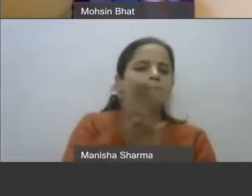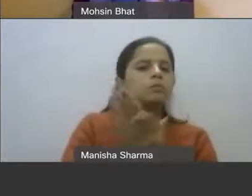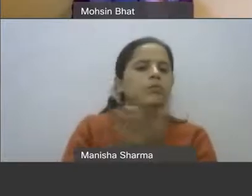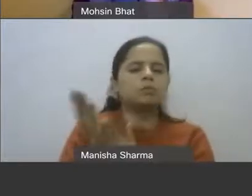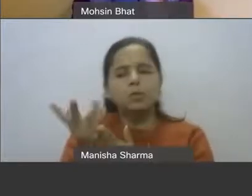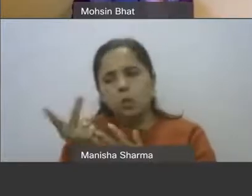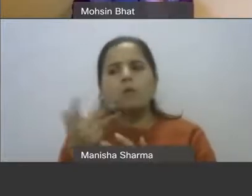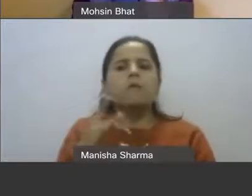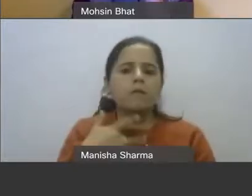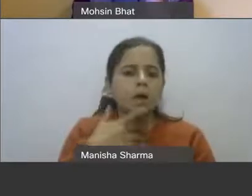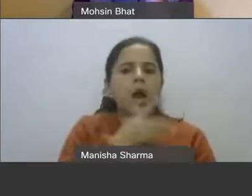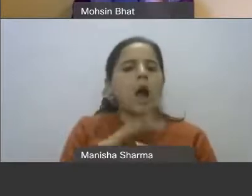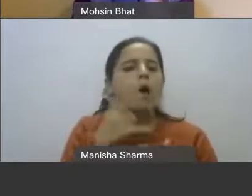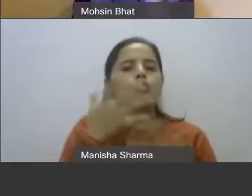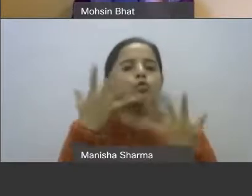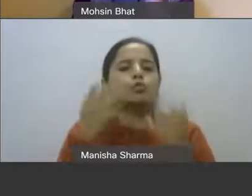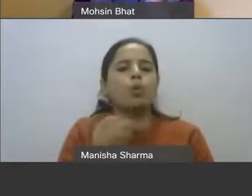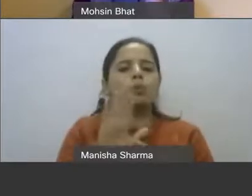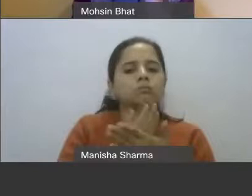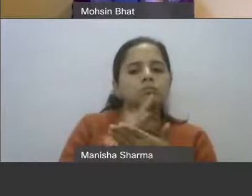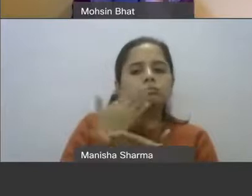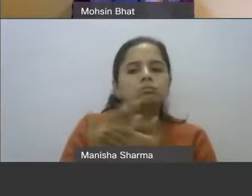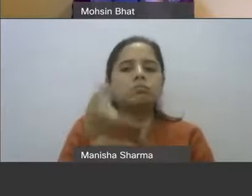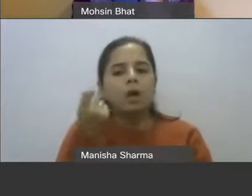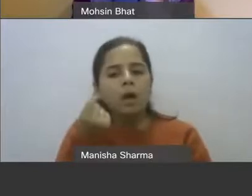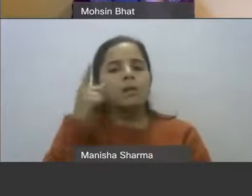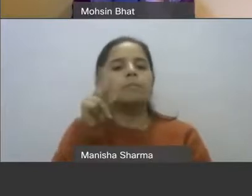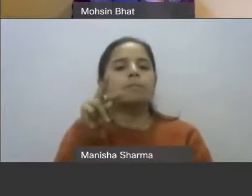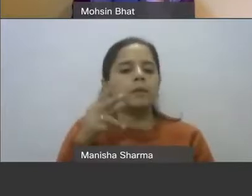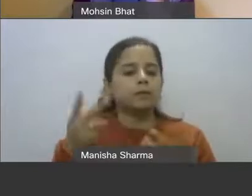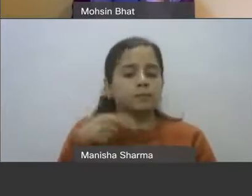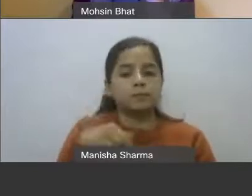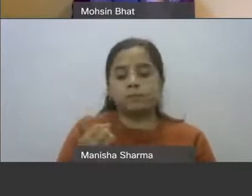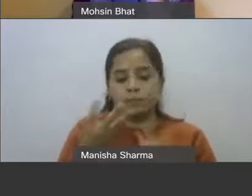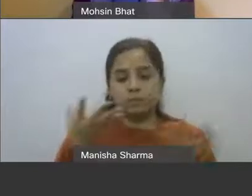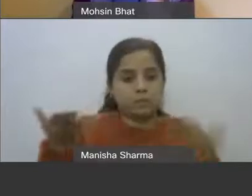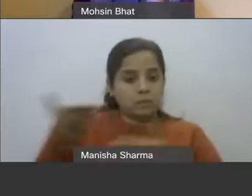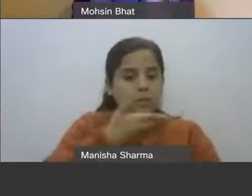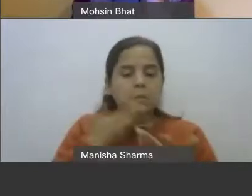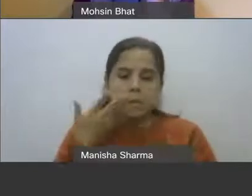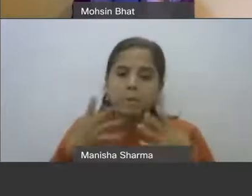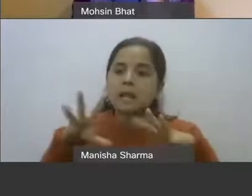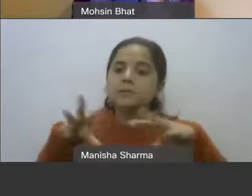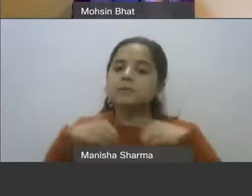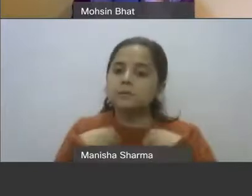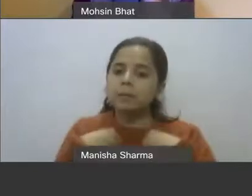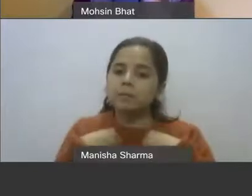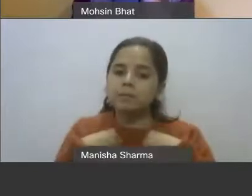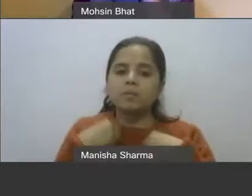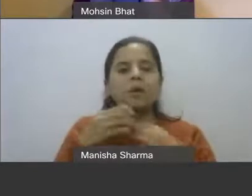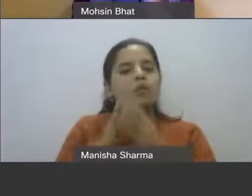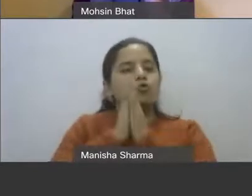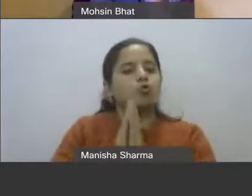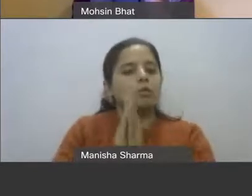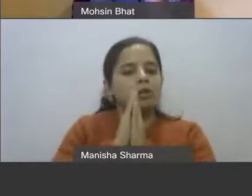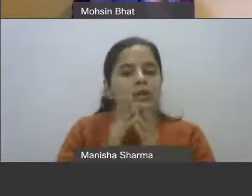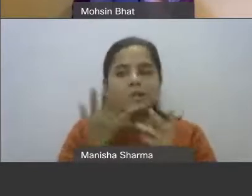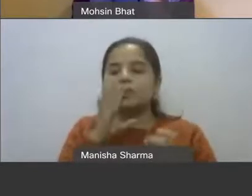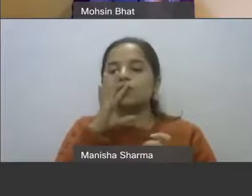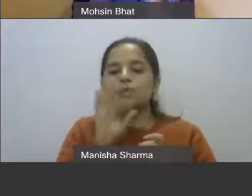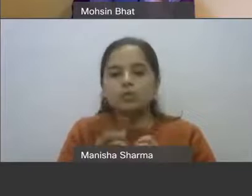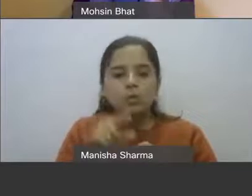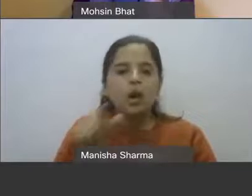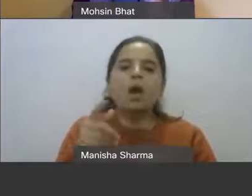or the other. It depends on how you want to interpret it. But I would think that most of us would accept that religion is either a matter of